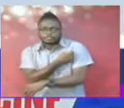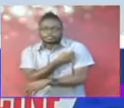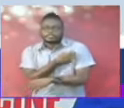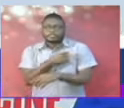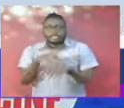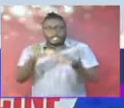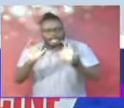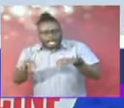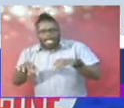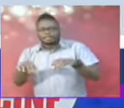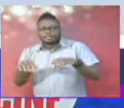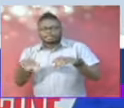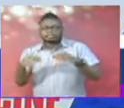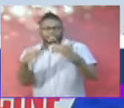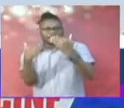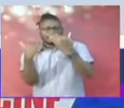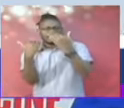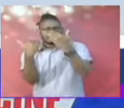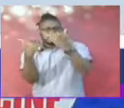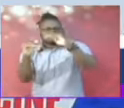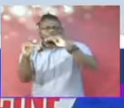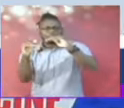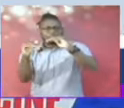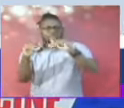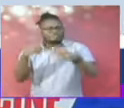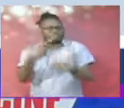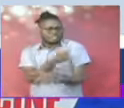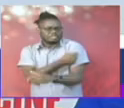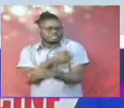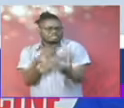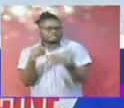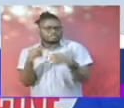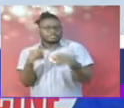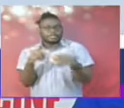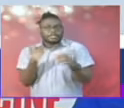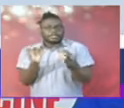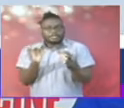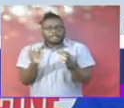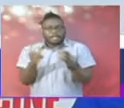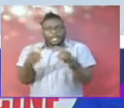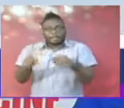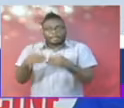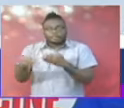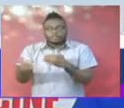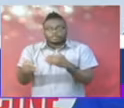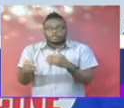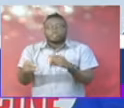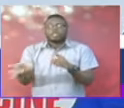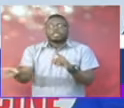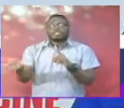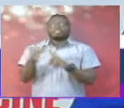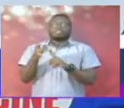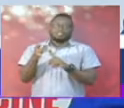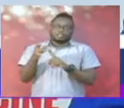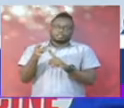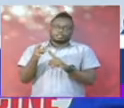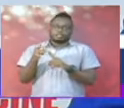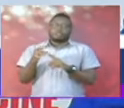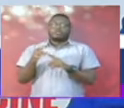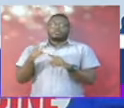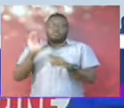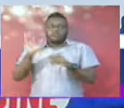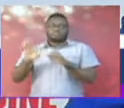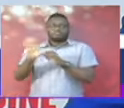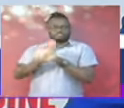infection. Vaccines protect those closest to me, my children, mother, and work colleagues. And should I get infected with